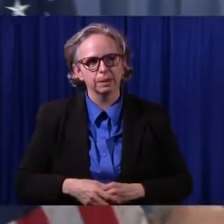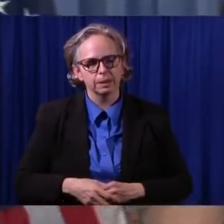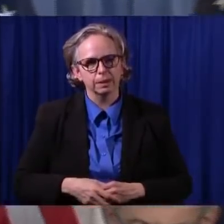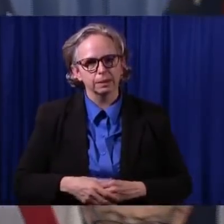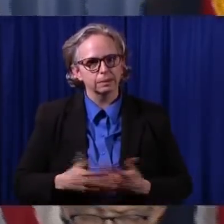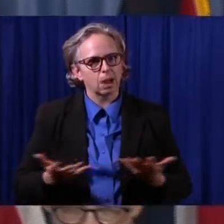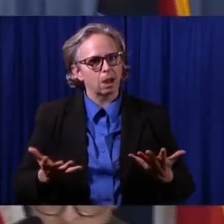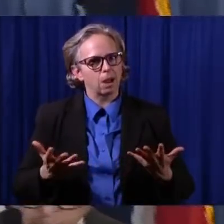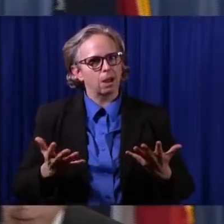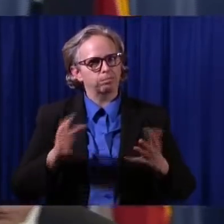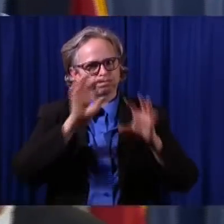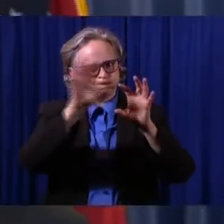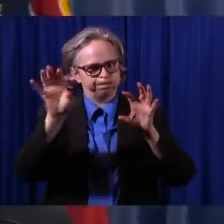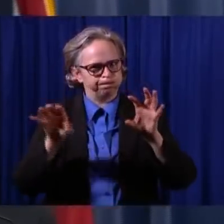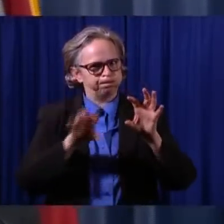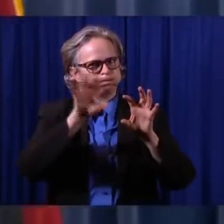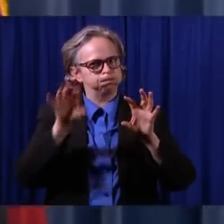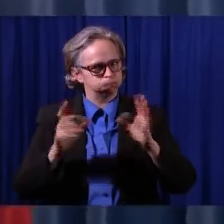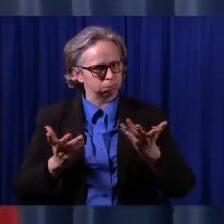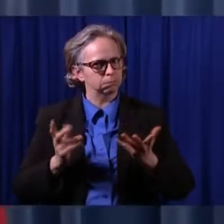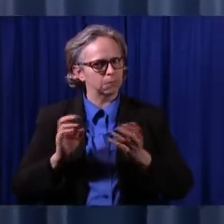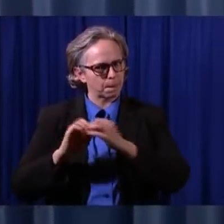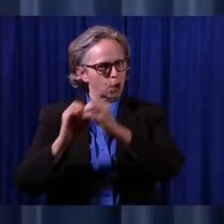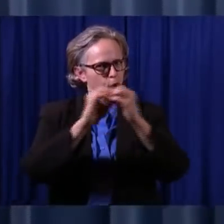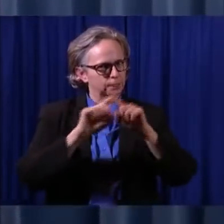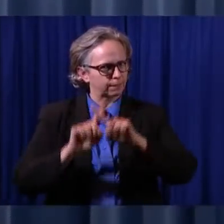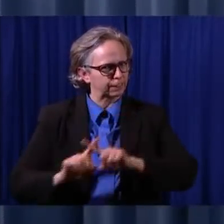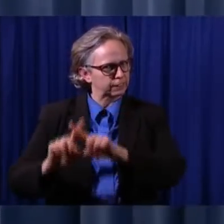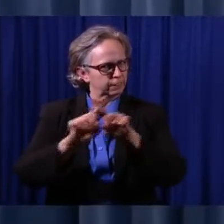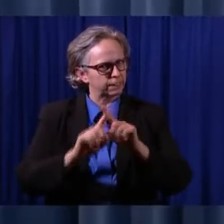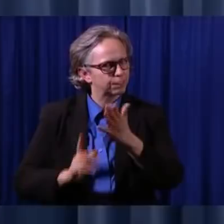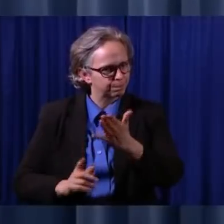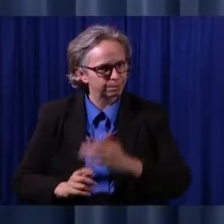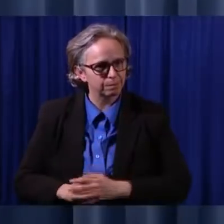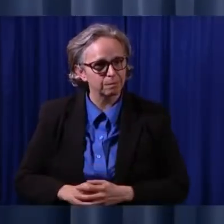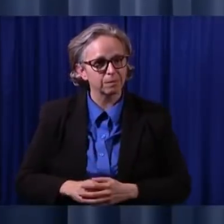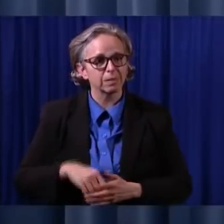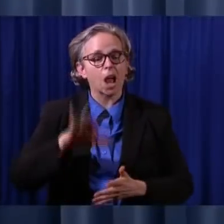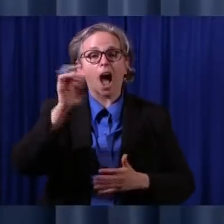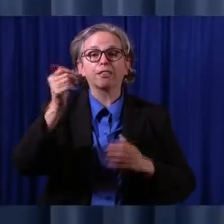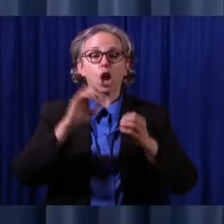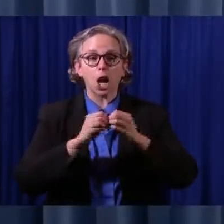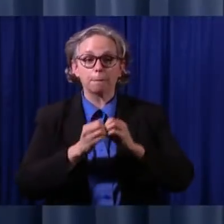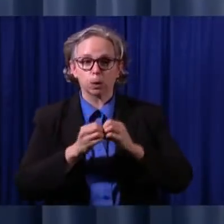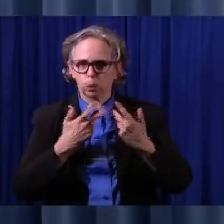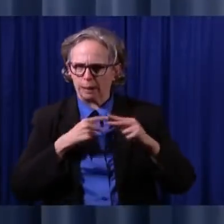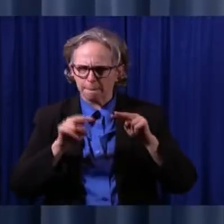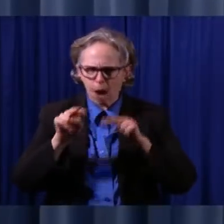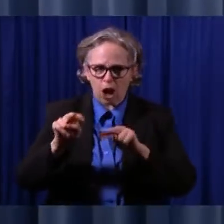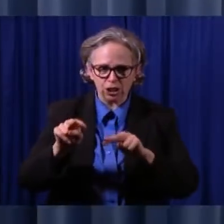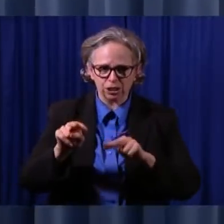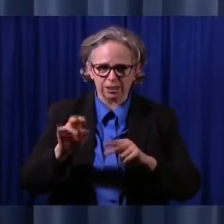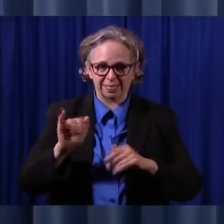Based on other metrics that we're monitoring, some counties in this area, Region 7 and 8, are seeing an increase